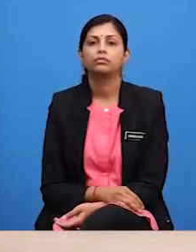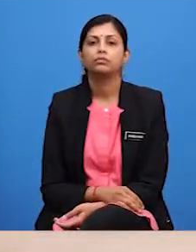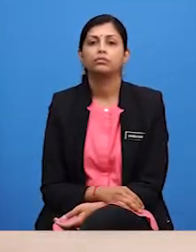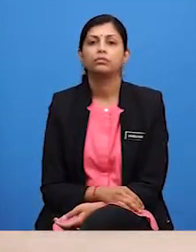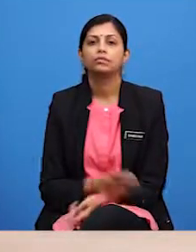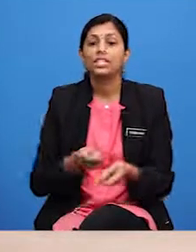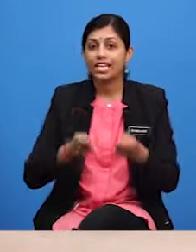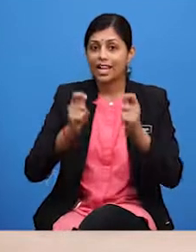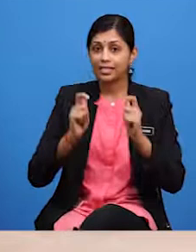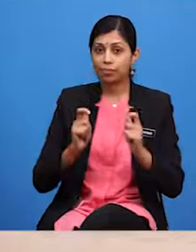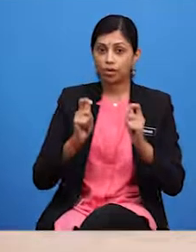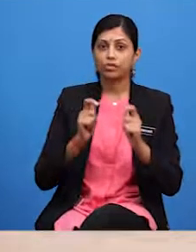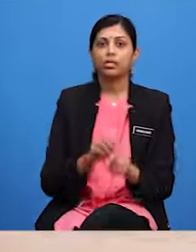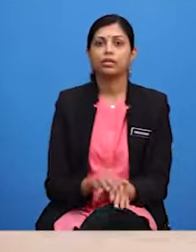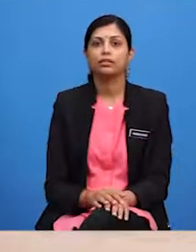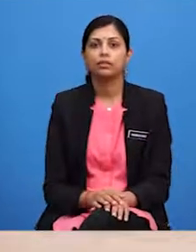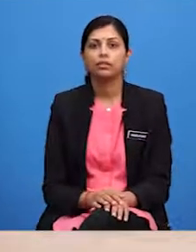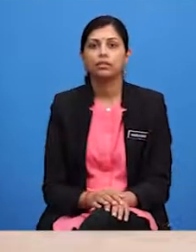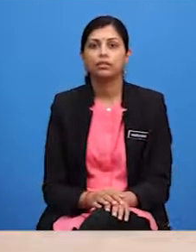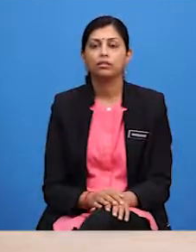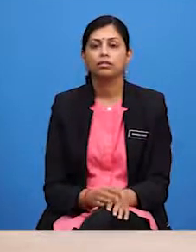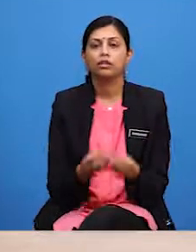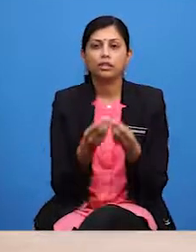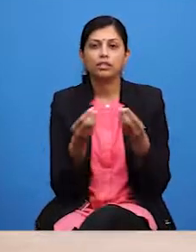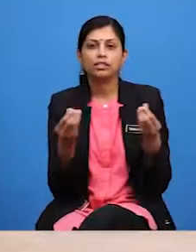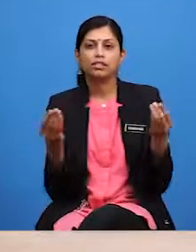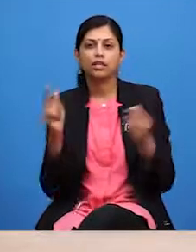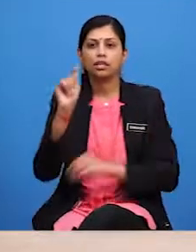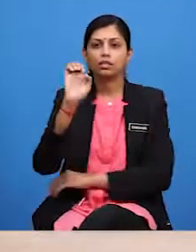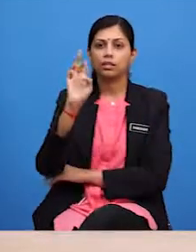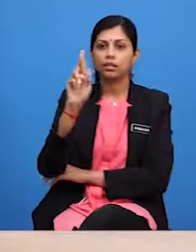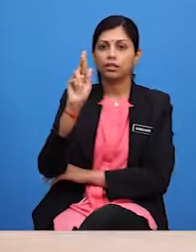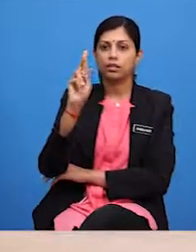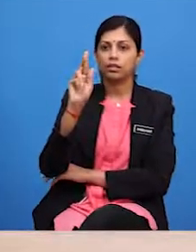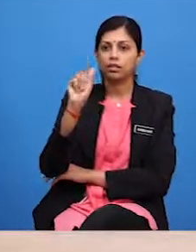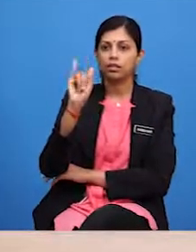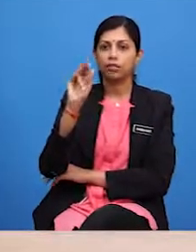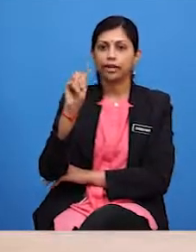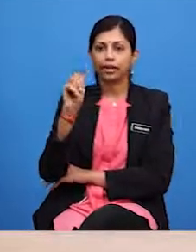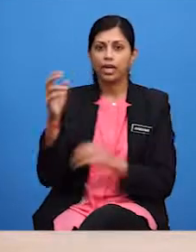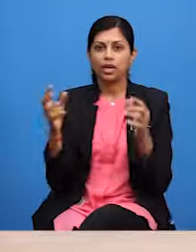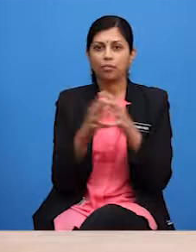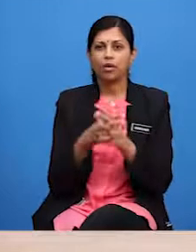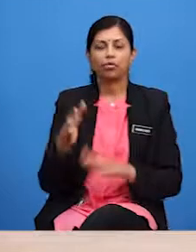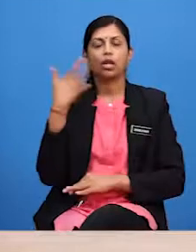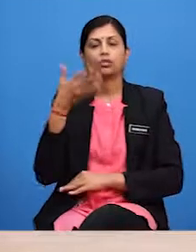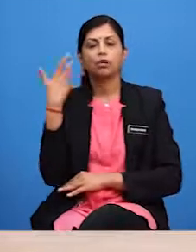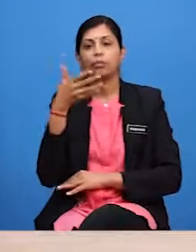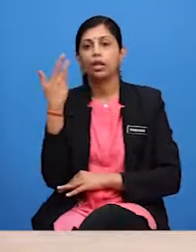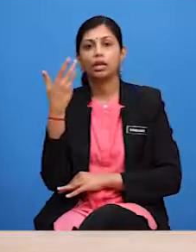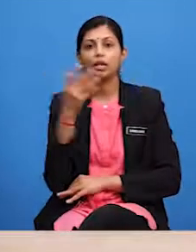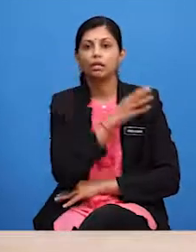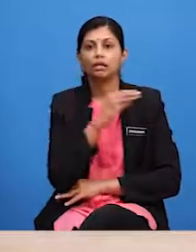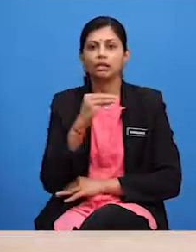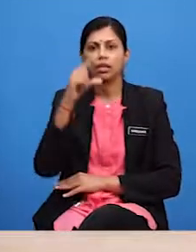Secondly, as for transportation, the sandy terrain combined with extreme heat and